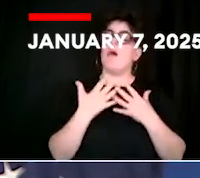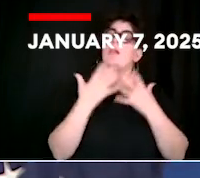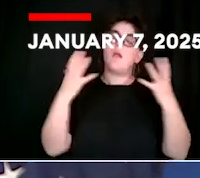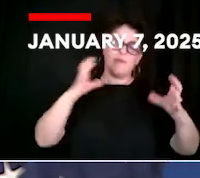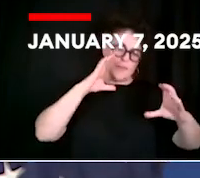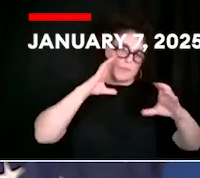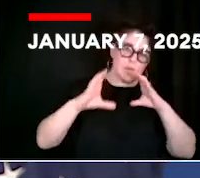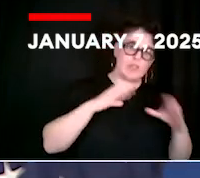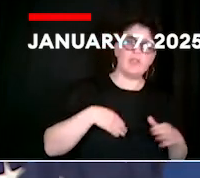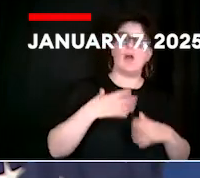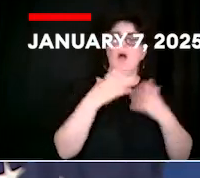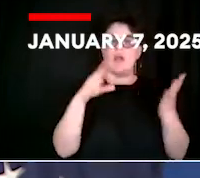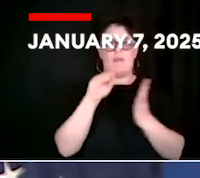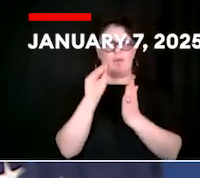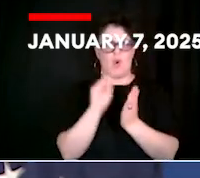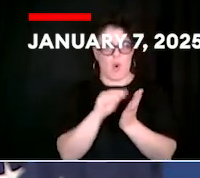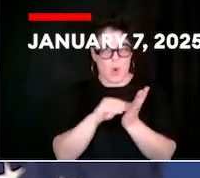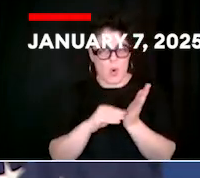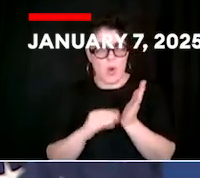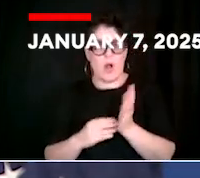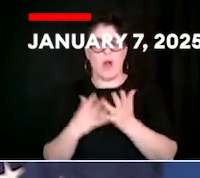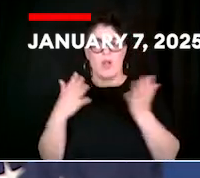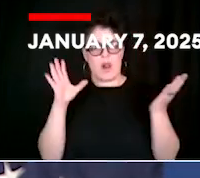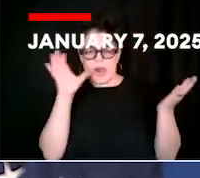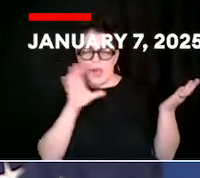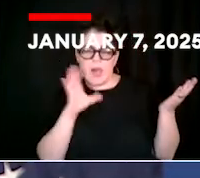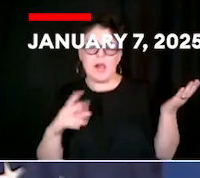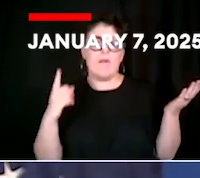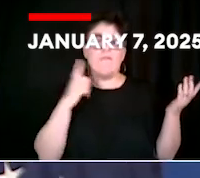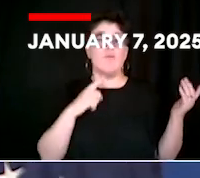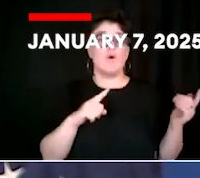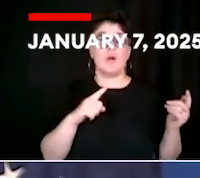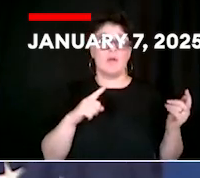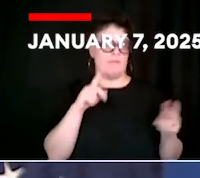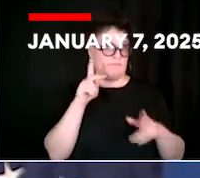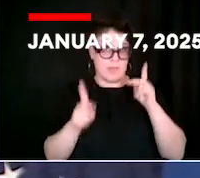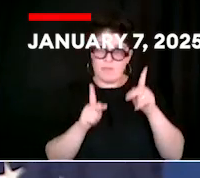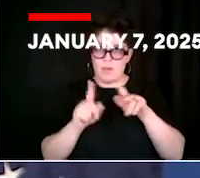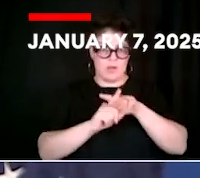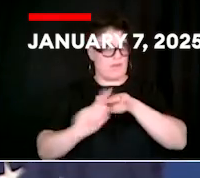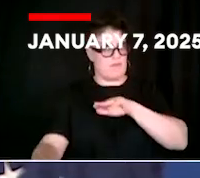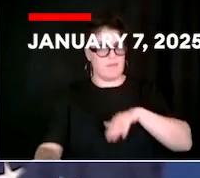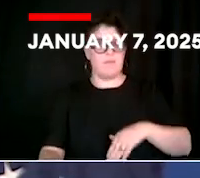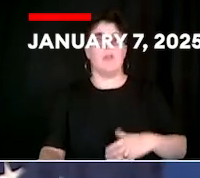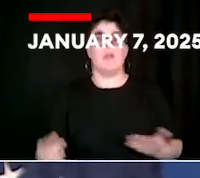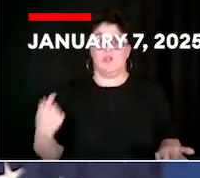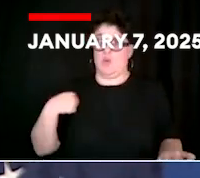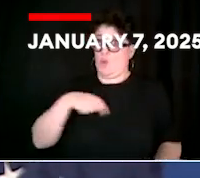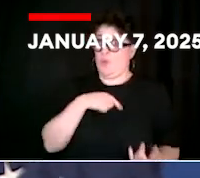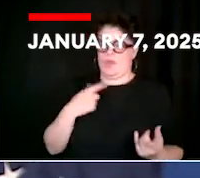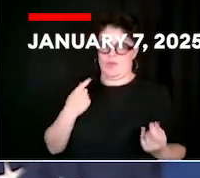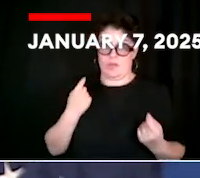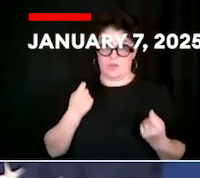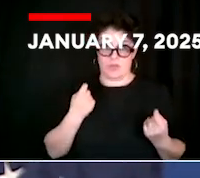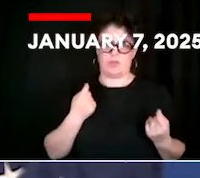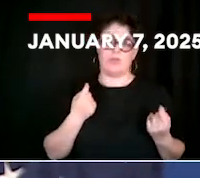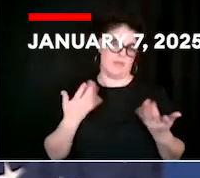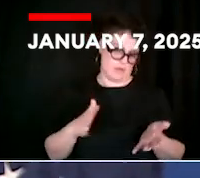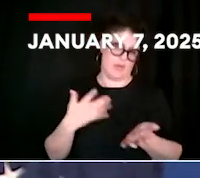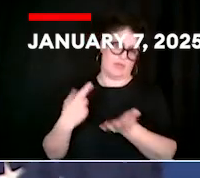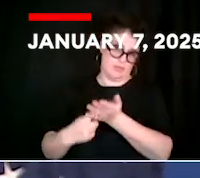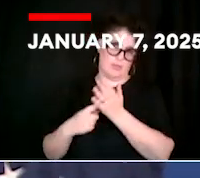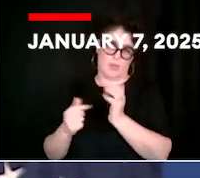of note-taking, a lot of looking for suspects. And so what we must do, as I spoke with the commissioner about, we